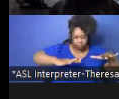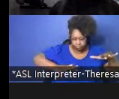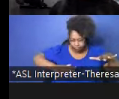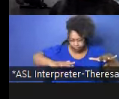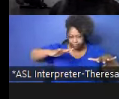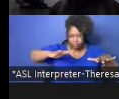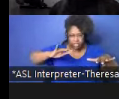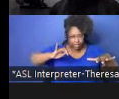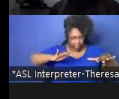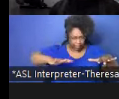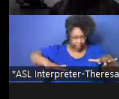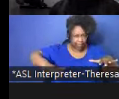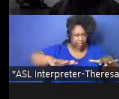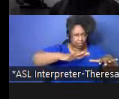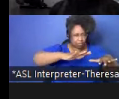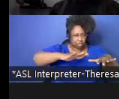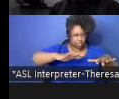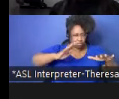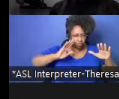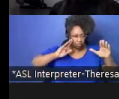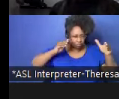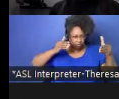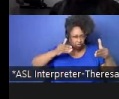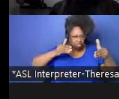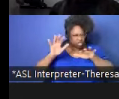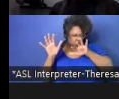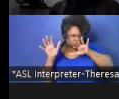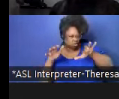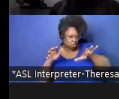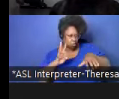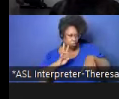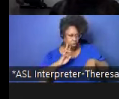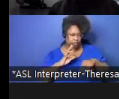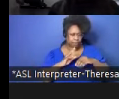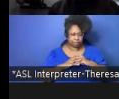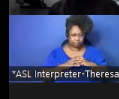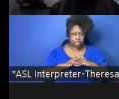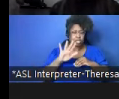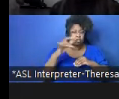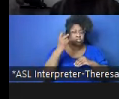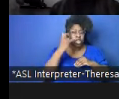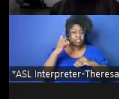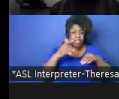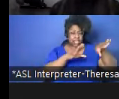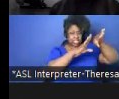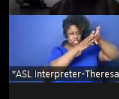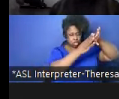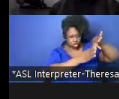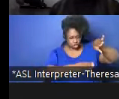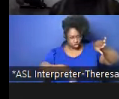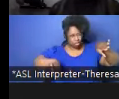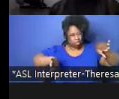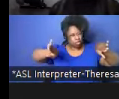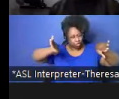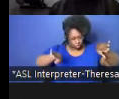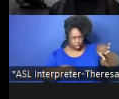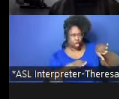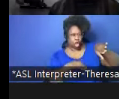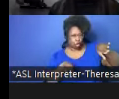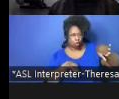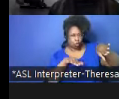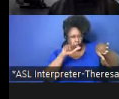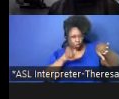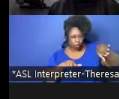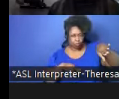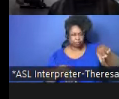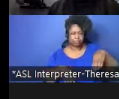perspective. As you mentioned, it's a low point within the area. We have not